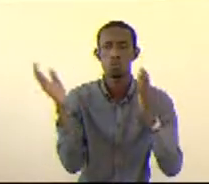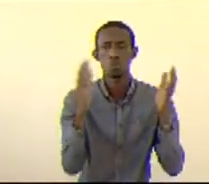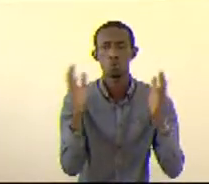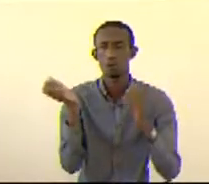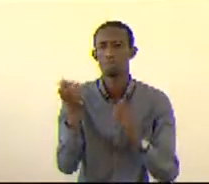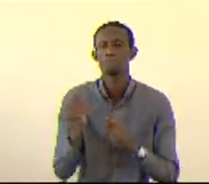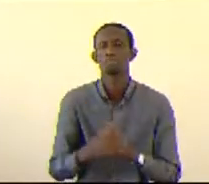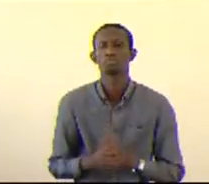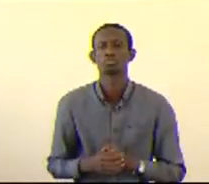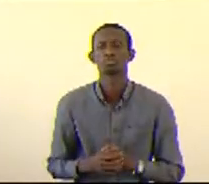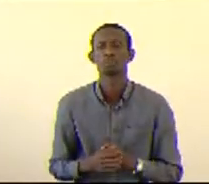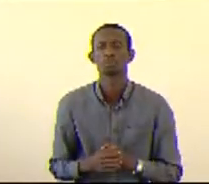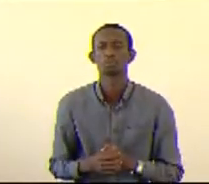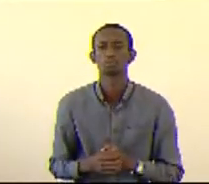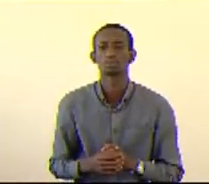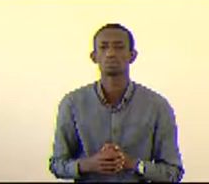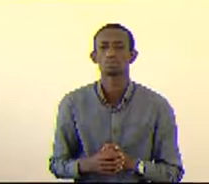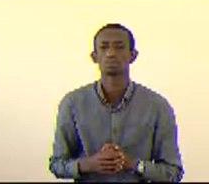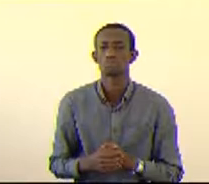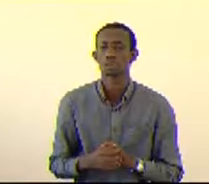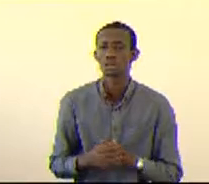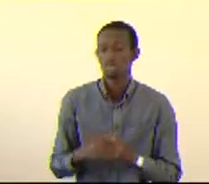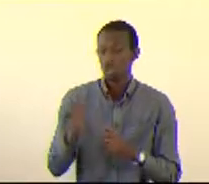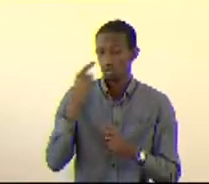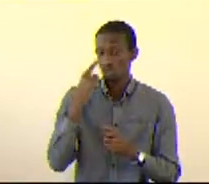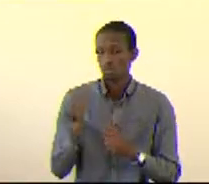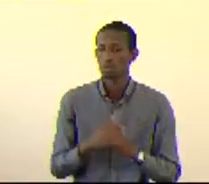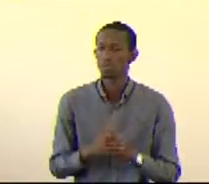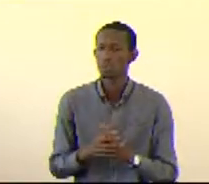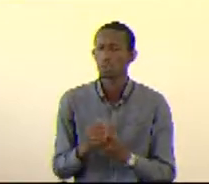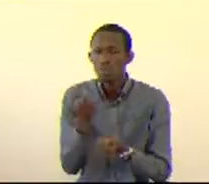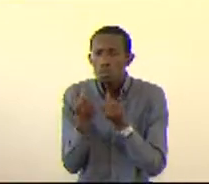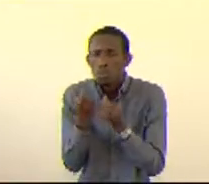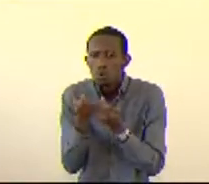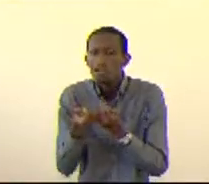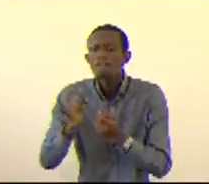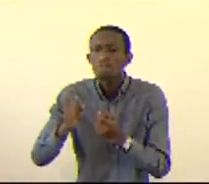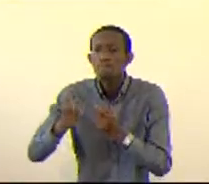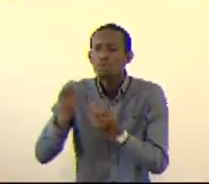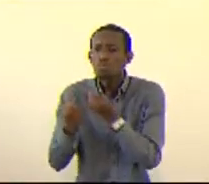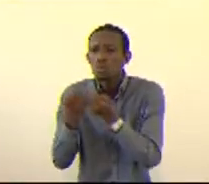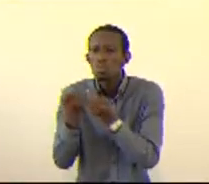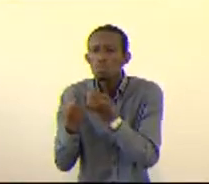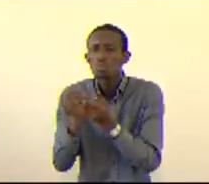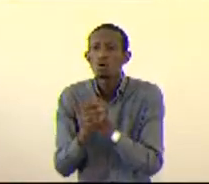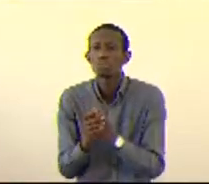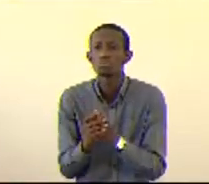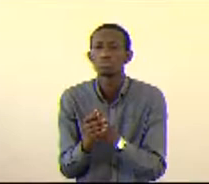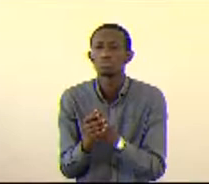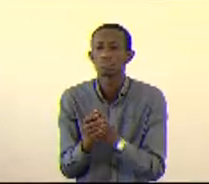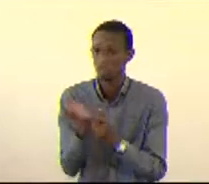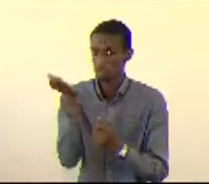axis, against amount of heat. It's not only amount of heat, it can also